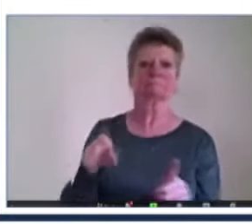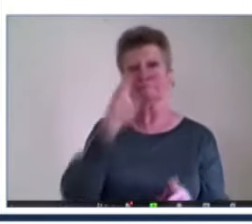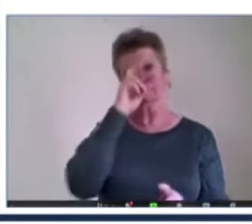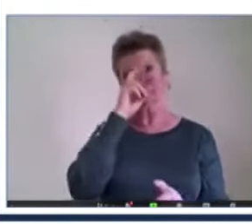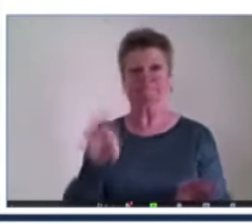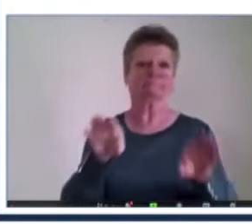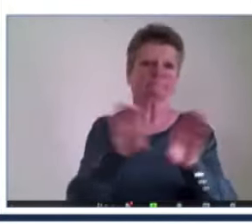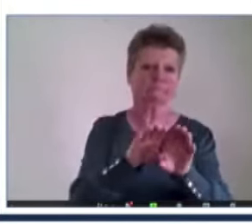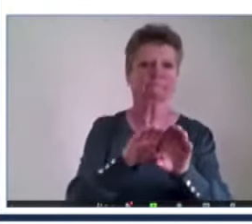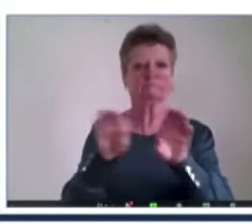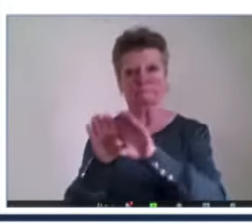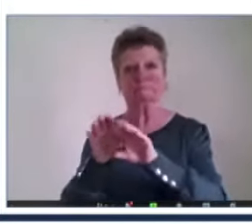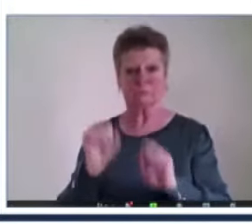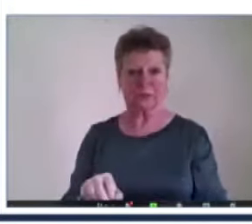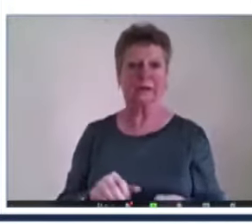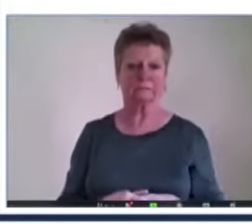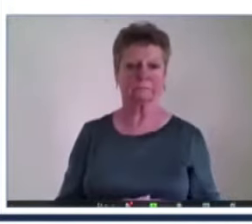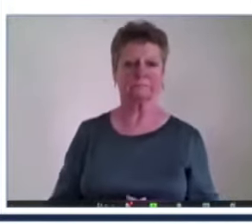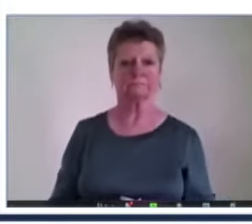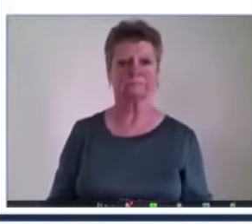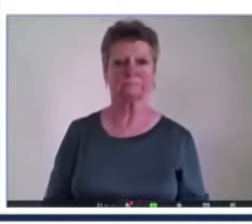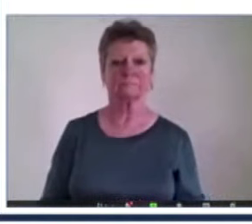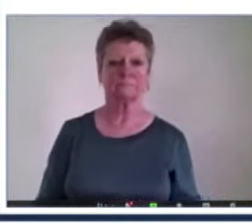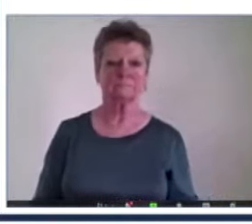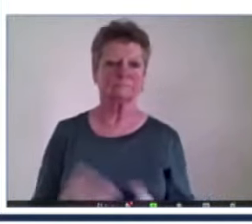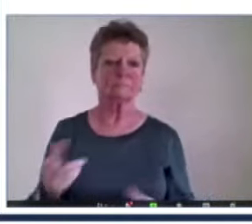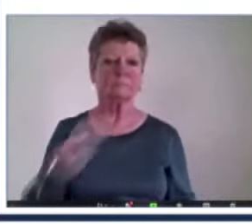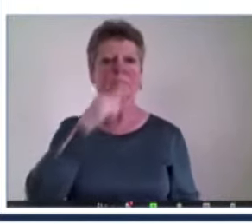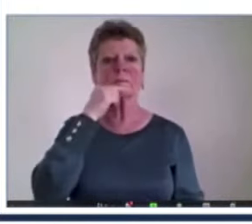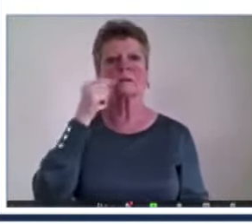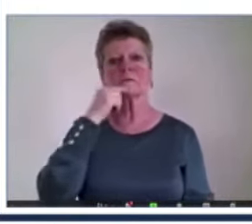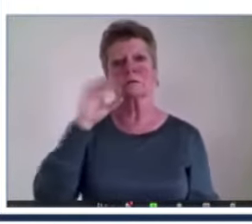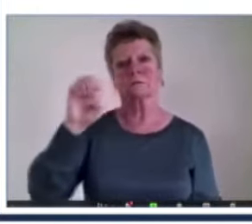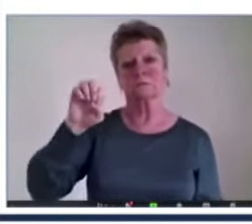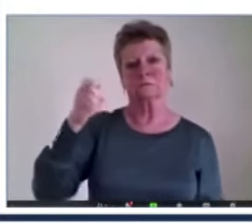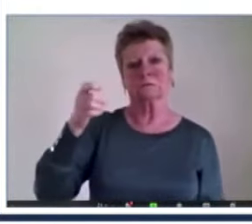Let's go to Tim Bousquet with the Halifax Examiner next. Go ahead, Tim.